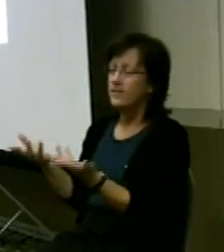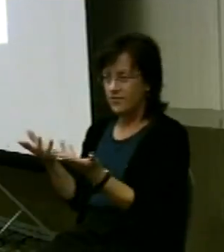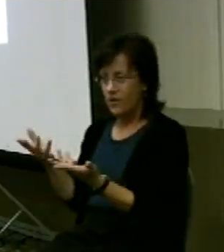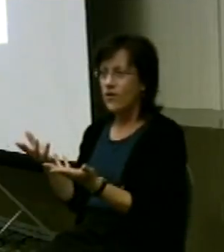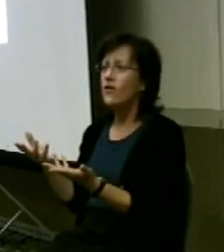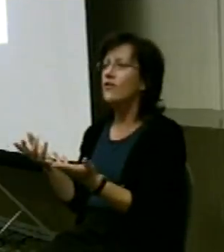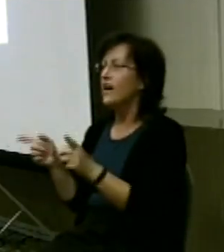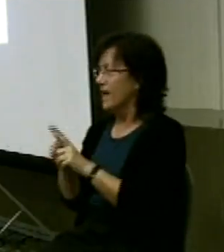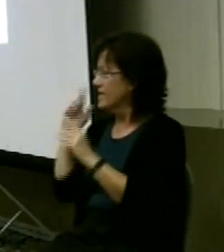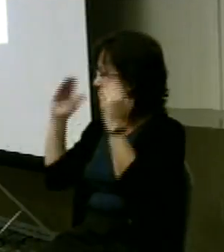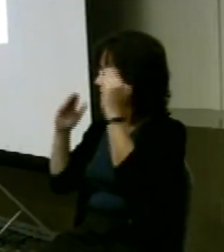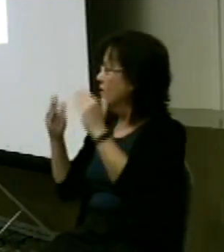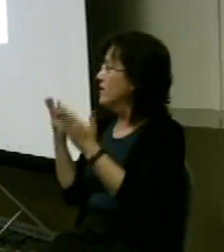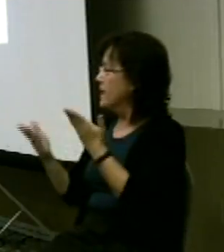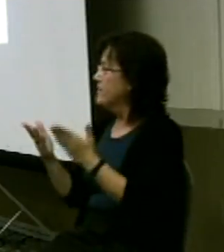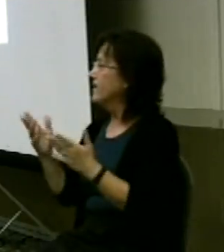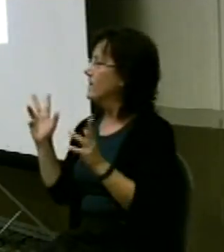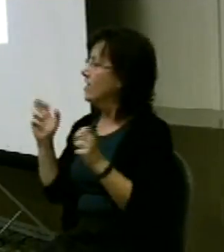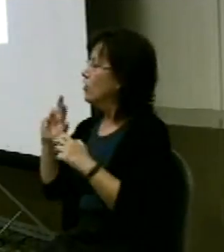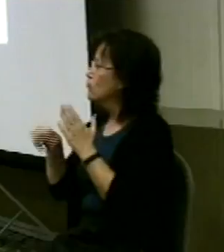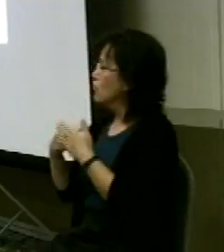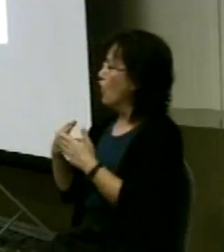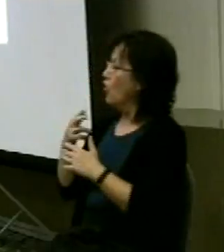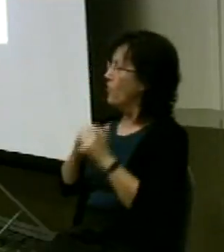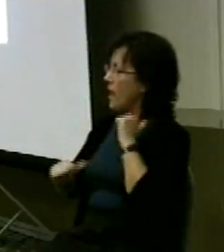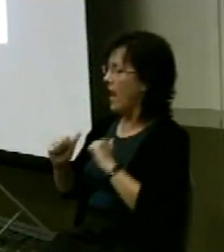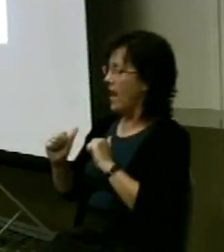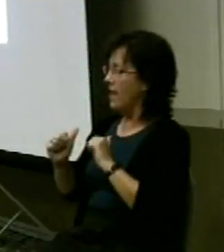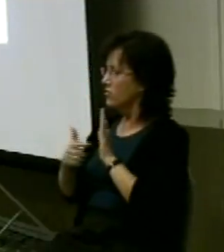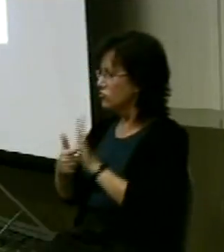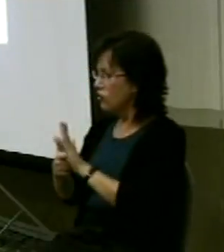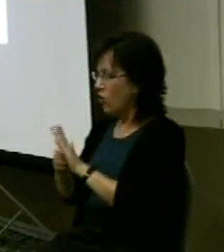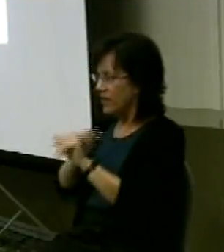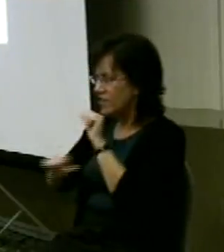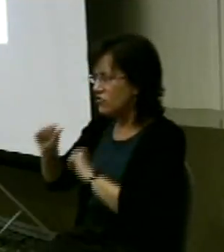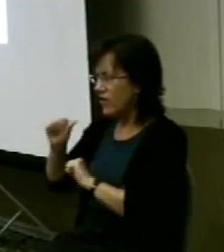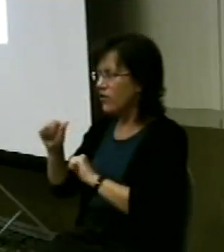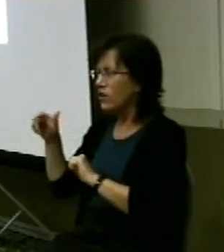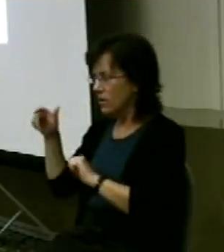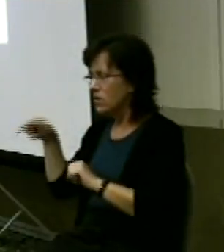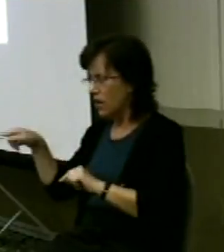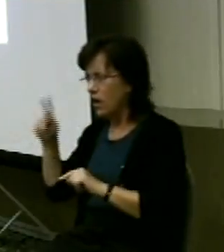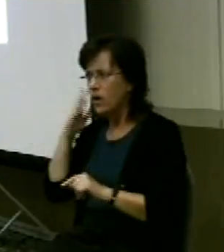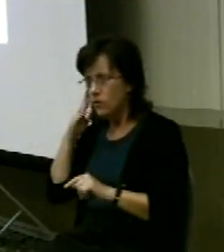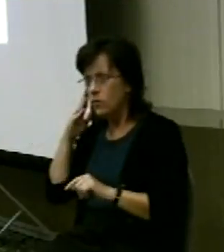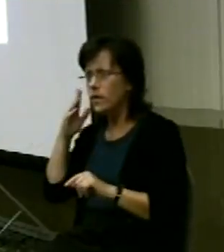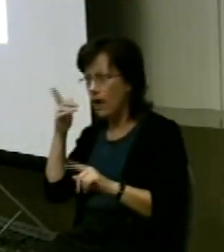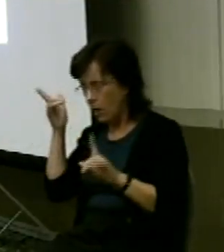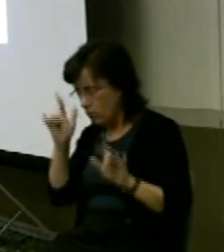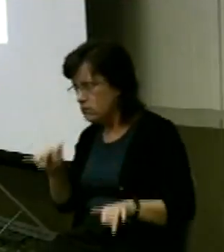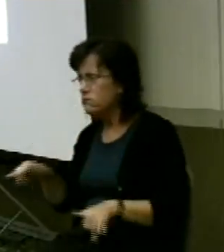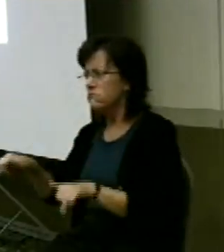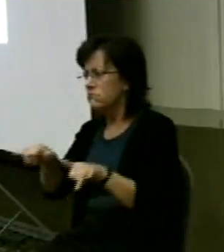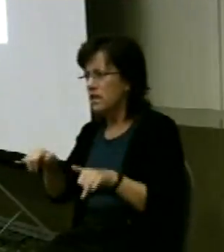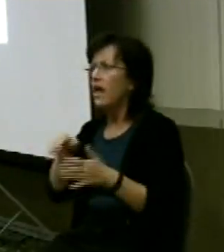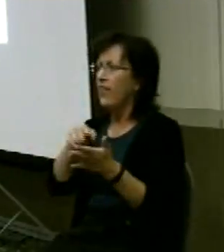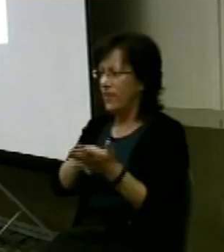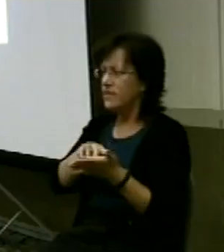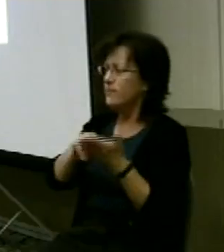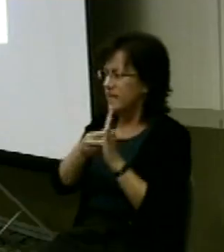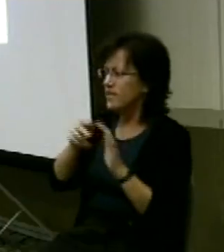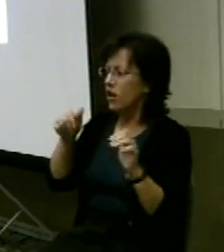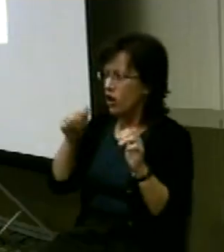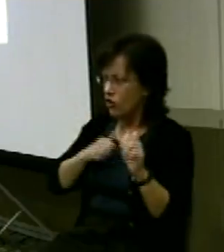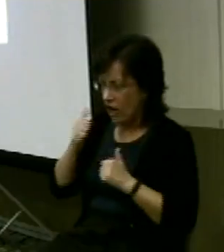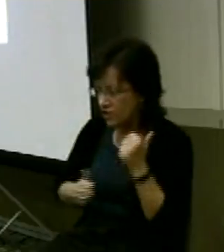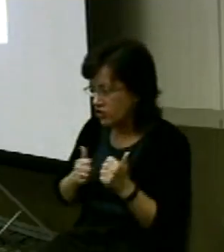as adults, maybe even role-playing through some of these things to make sure that you know the yeses and the nos of this is aggression or this is not,